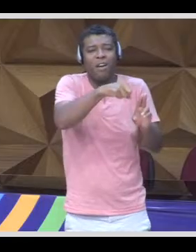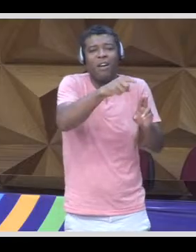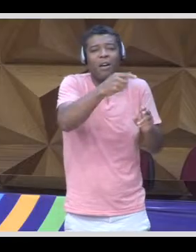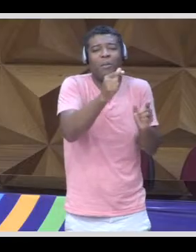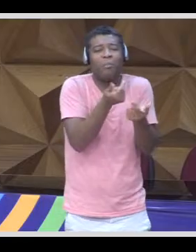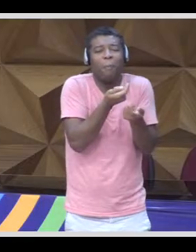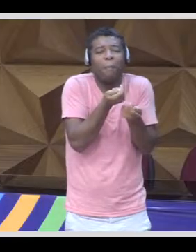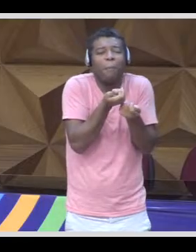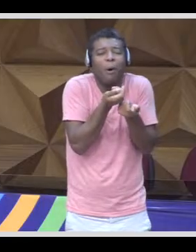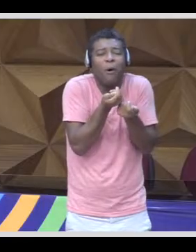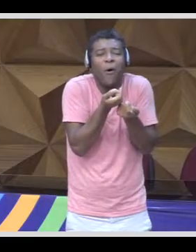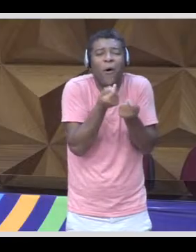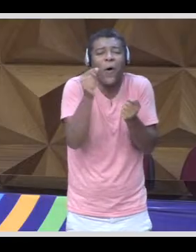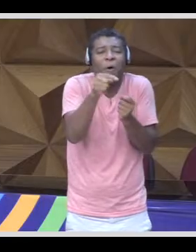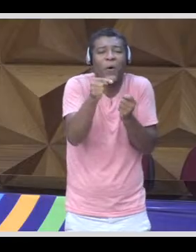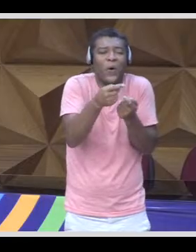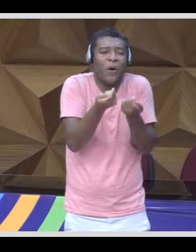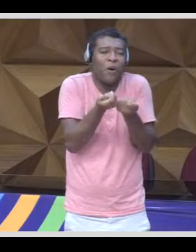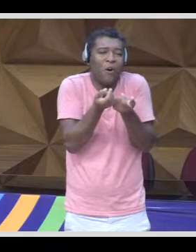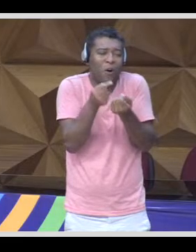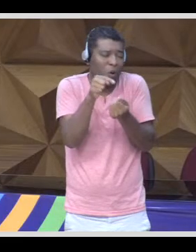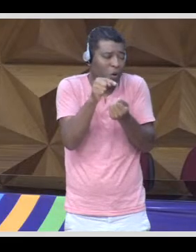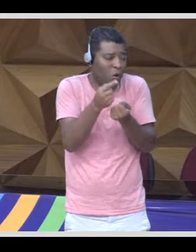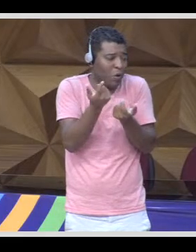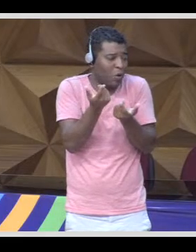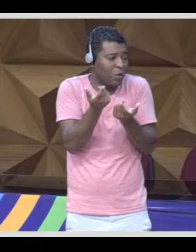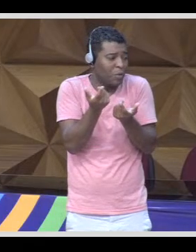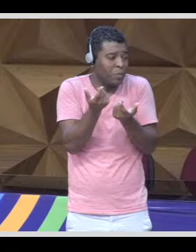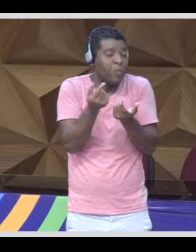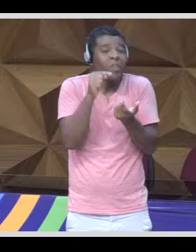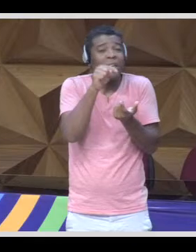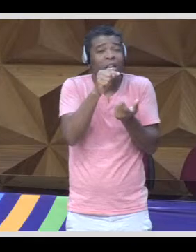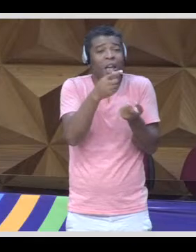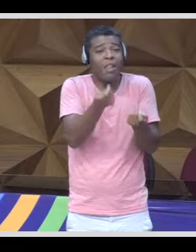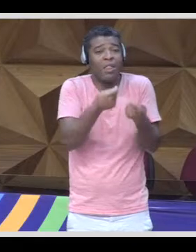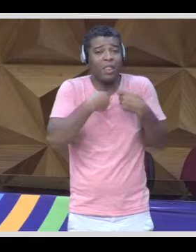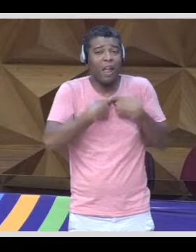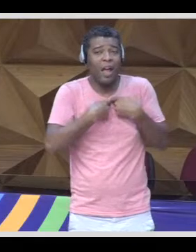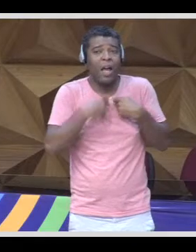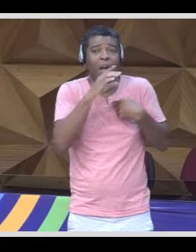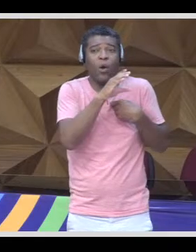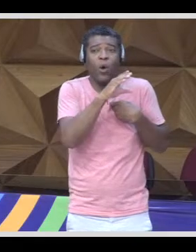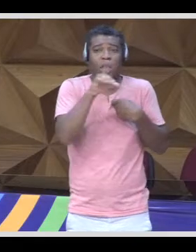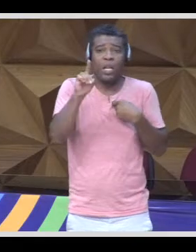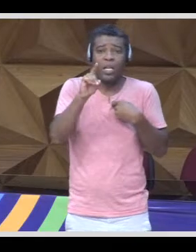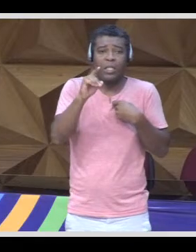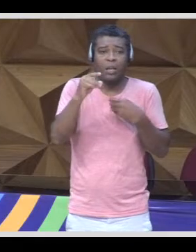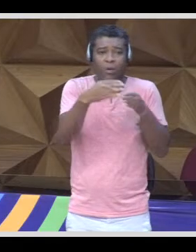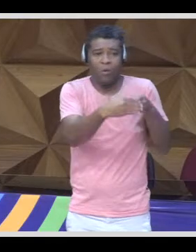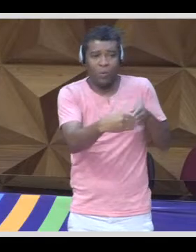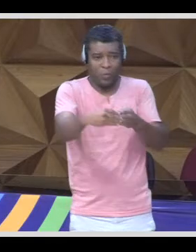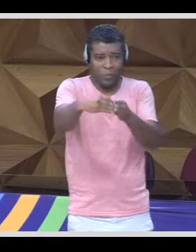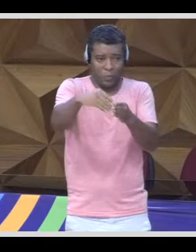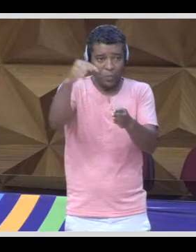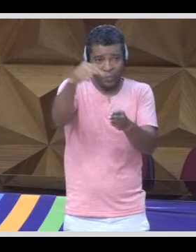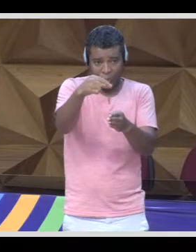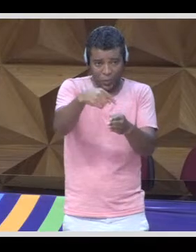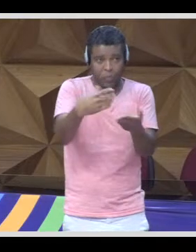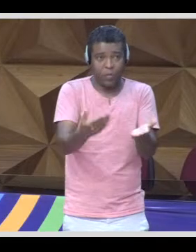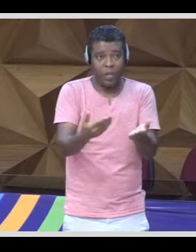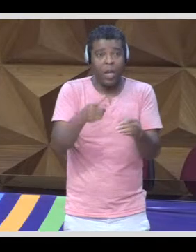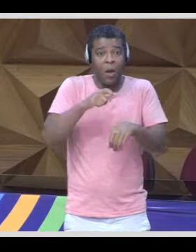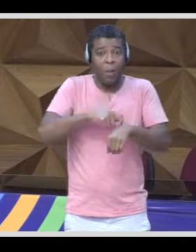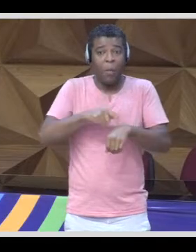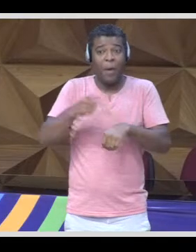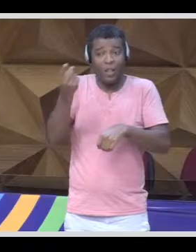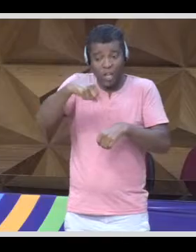is actually coordination. That's the idea, okay? And when we did that, then we found the communities. We found a much better